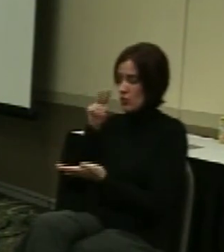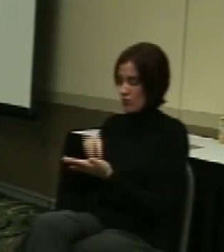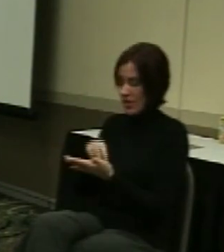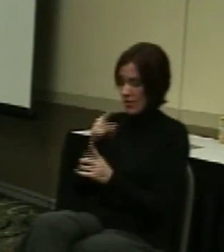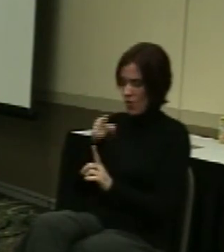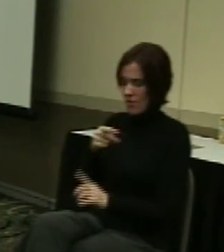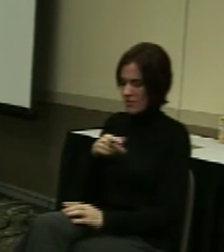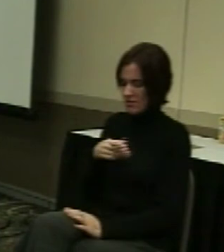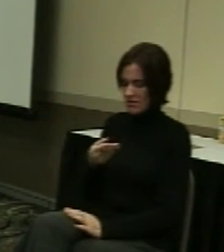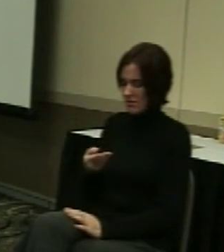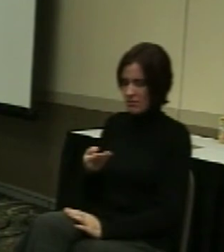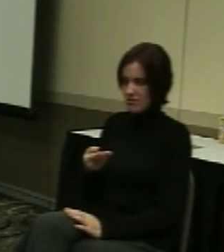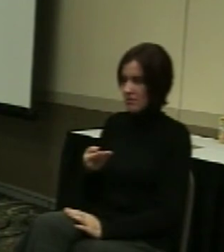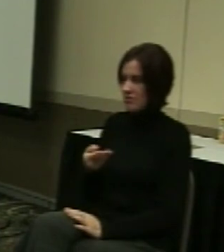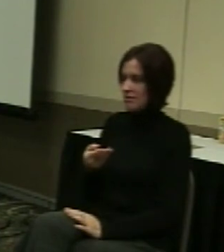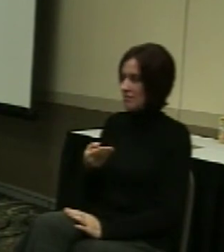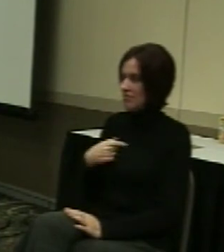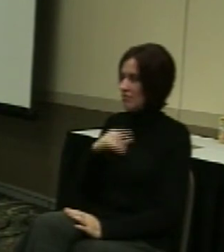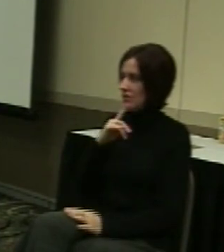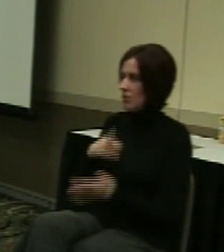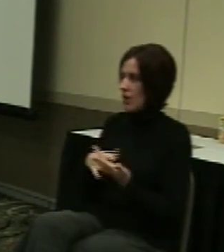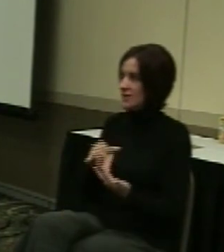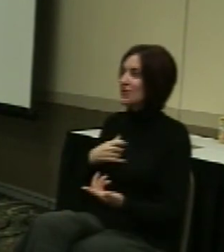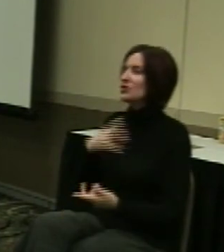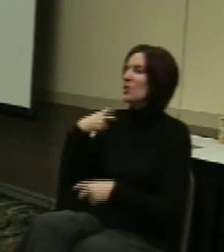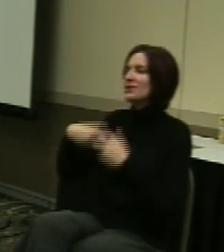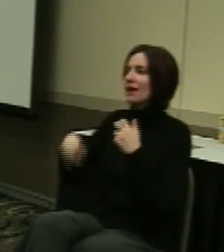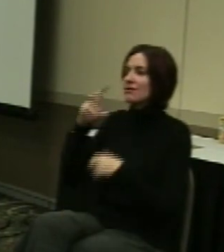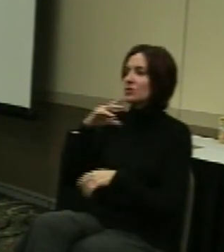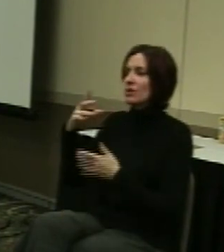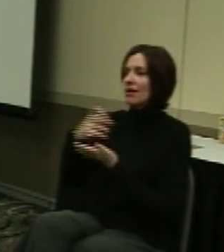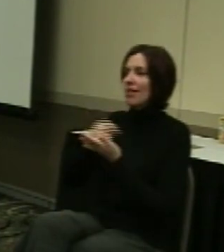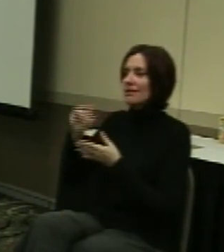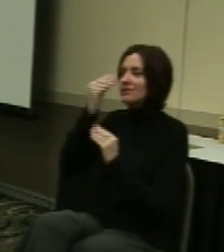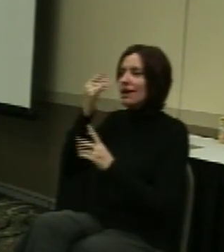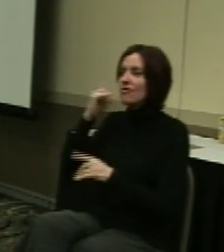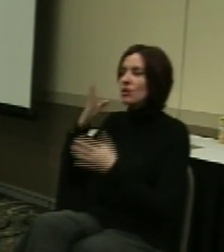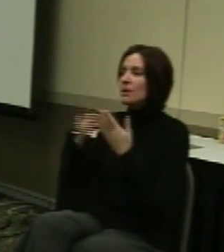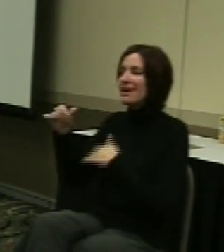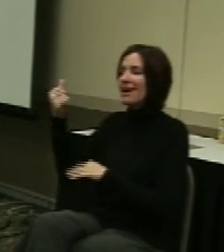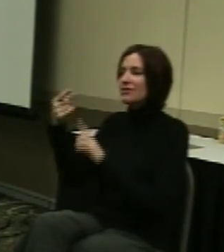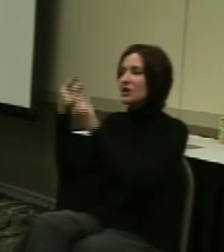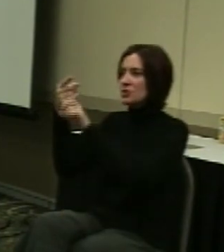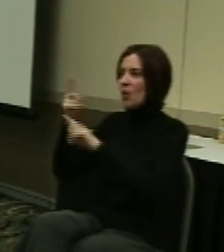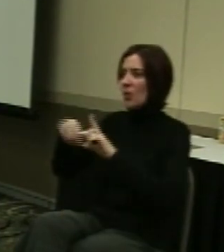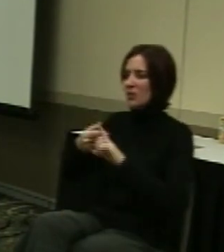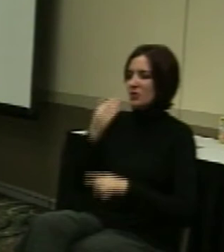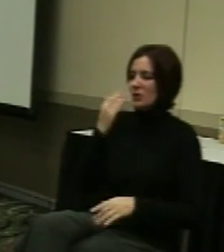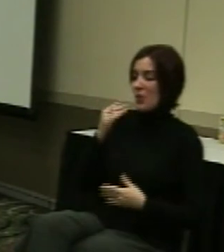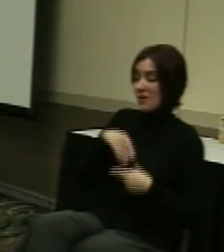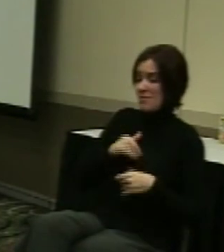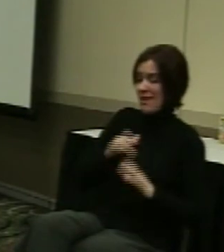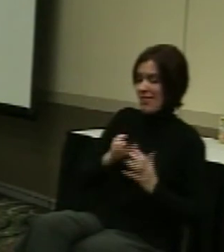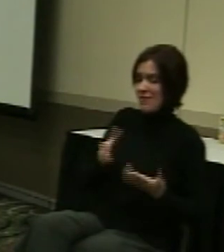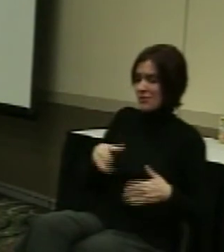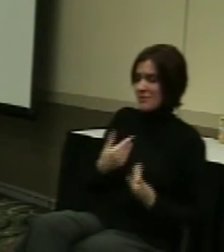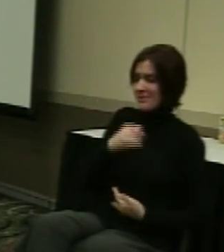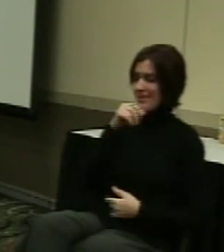this? So it's hard for you to collect data on someone else's goal when you know that may not work as best in your classroom